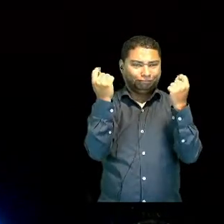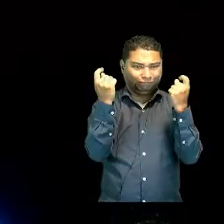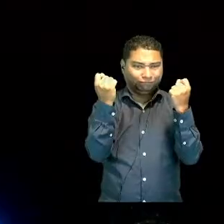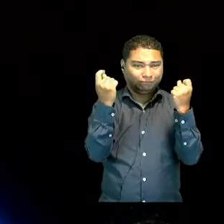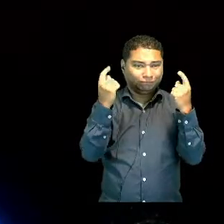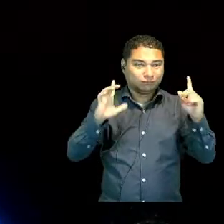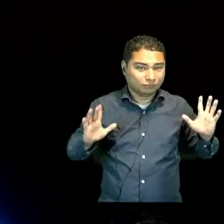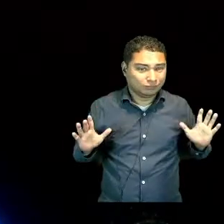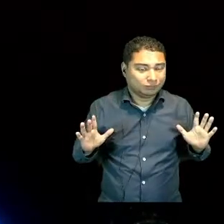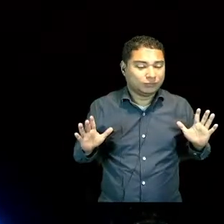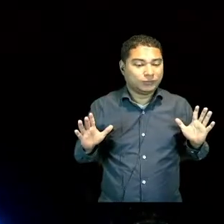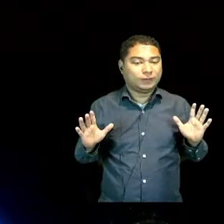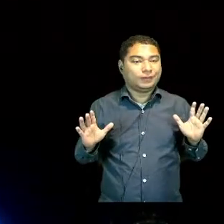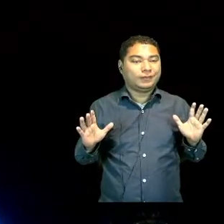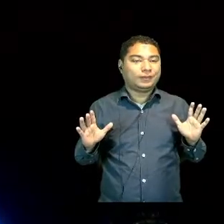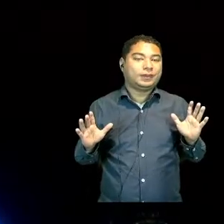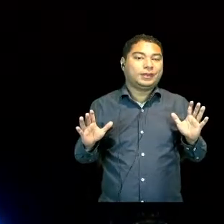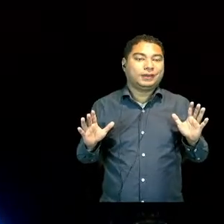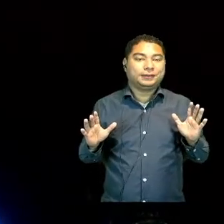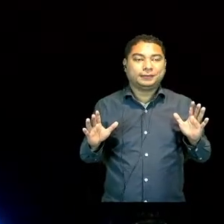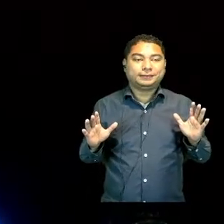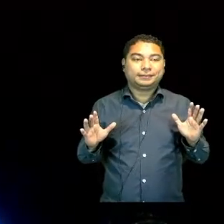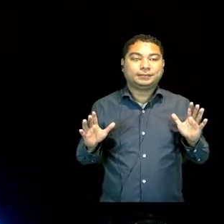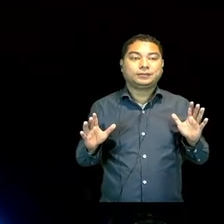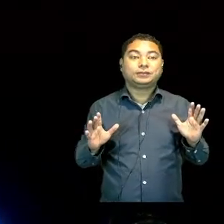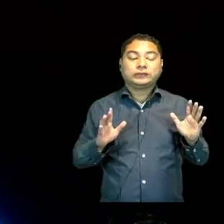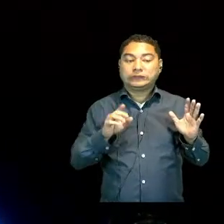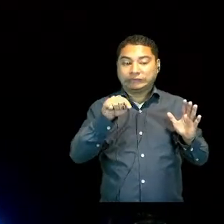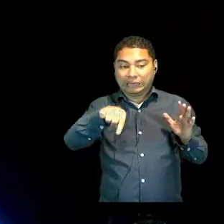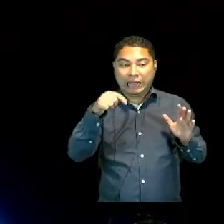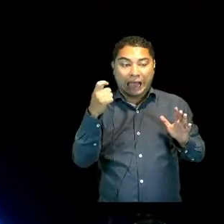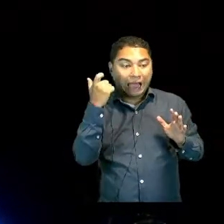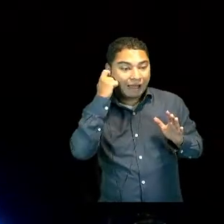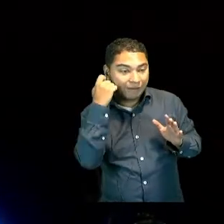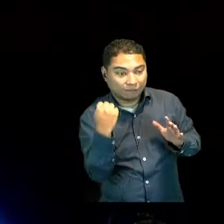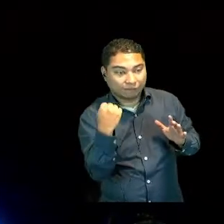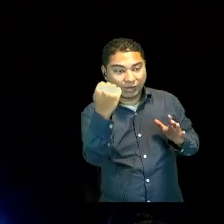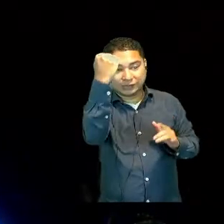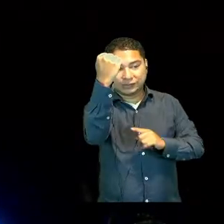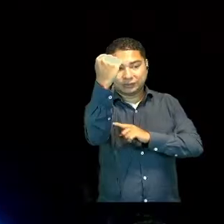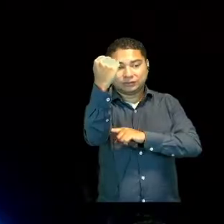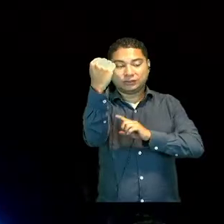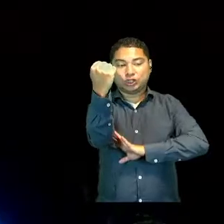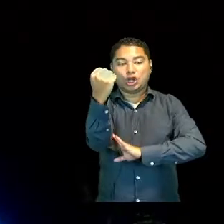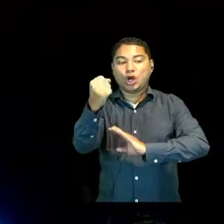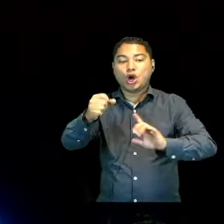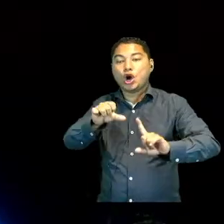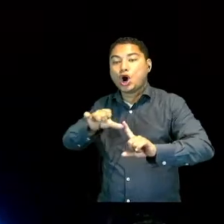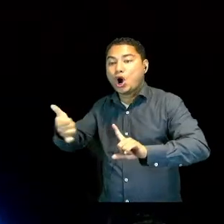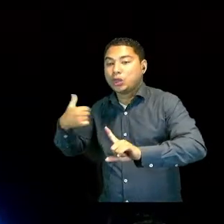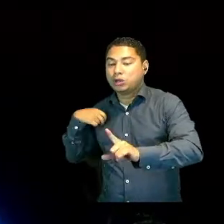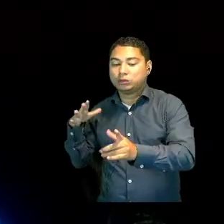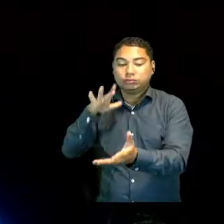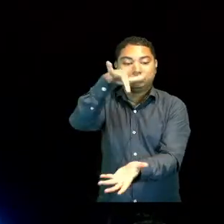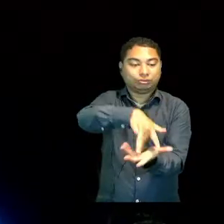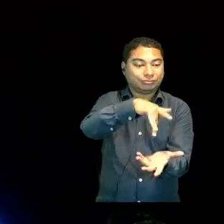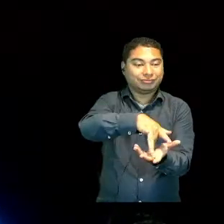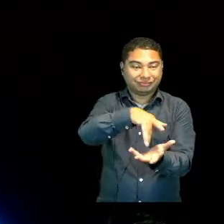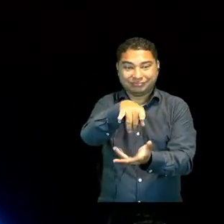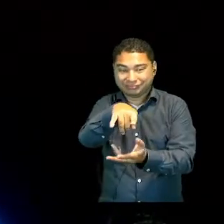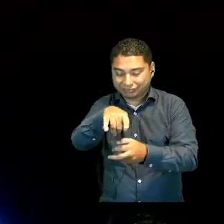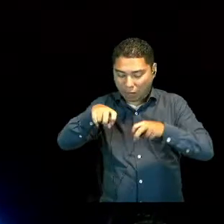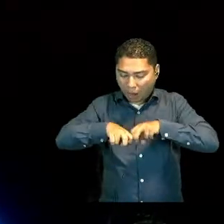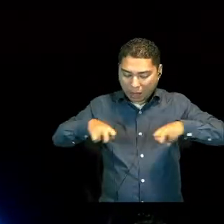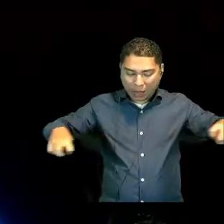as Francia and all of the many participants in the struggles that she's led have insisted, if we want